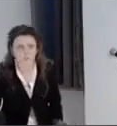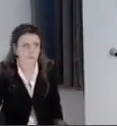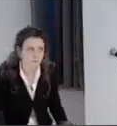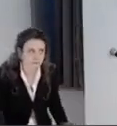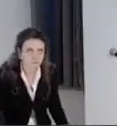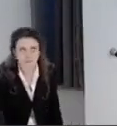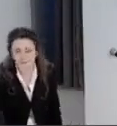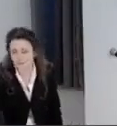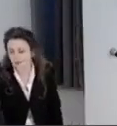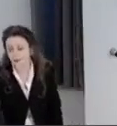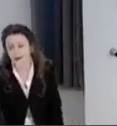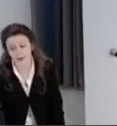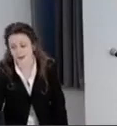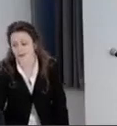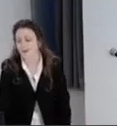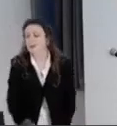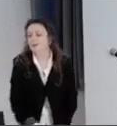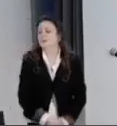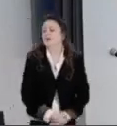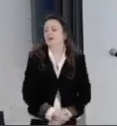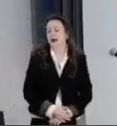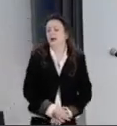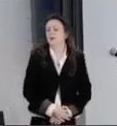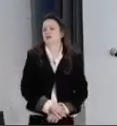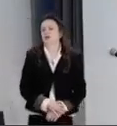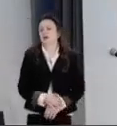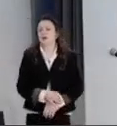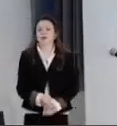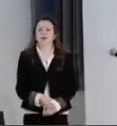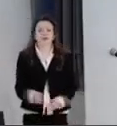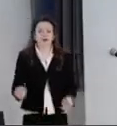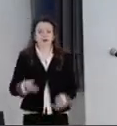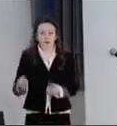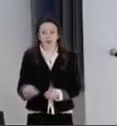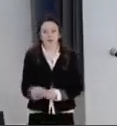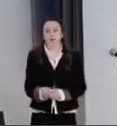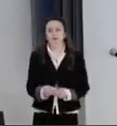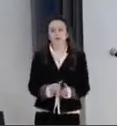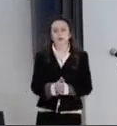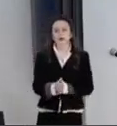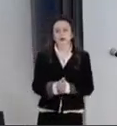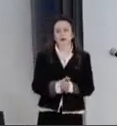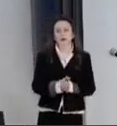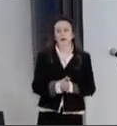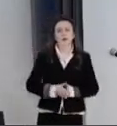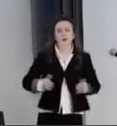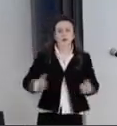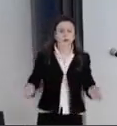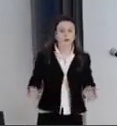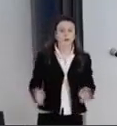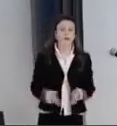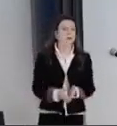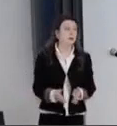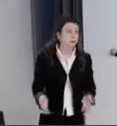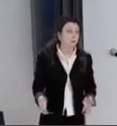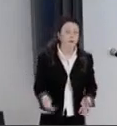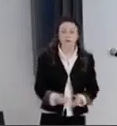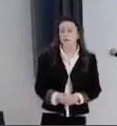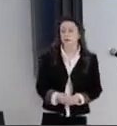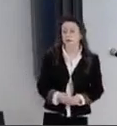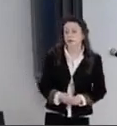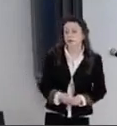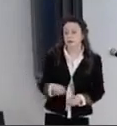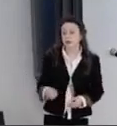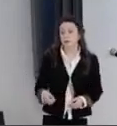of this film. Let's see. Okay, so let me start with this practical example. So Stella McCartney, who is a leading figure in sustainable